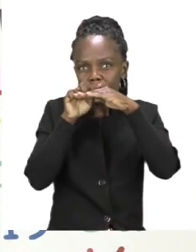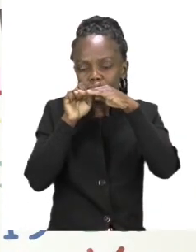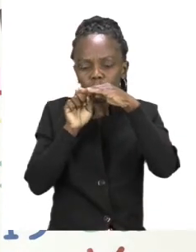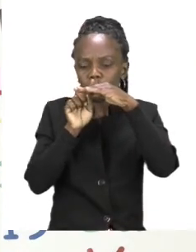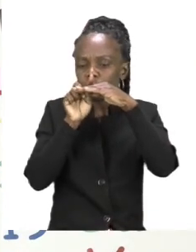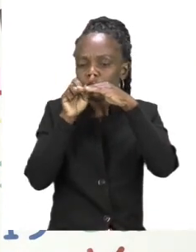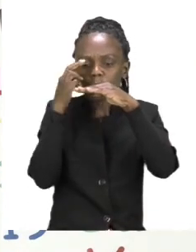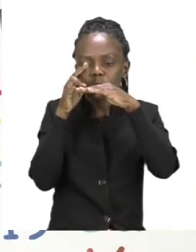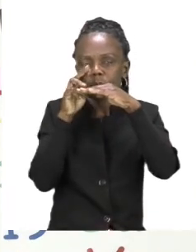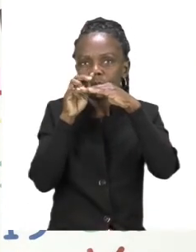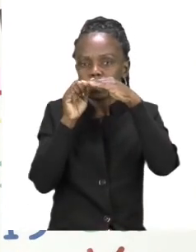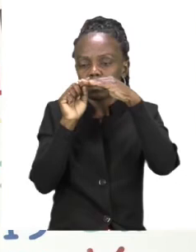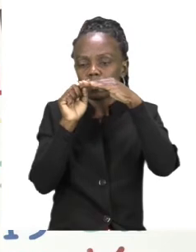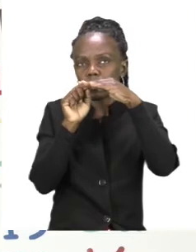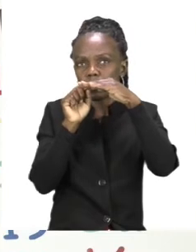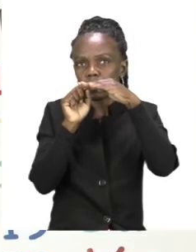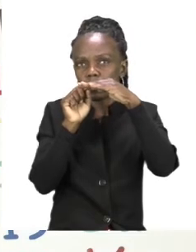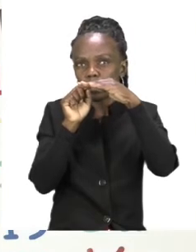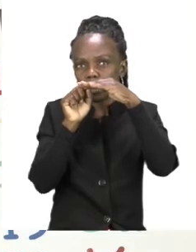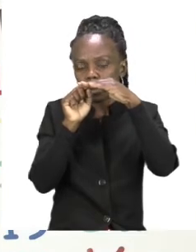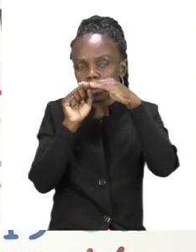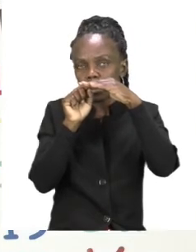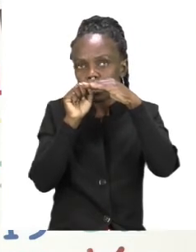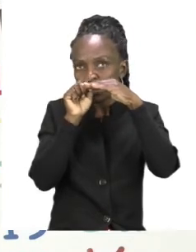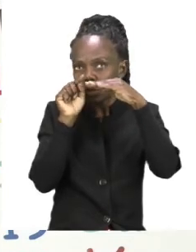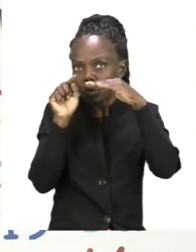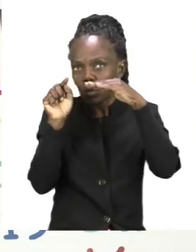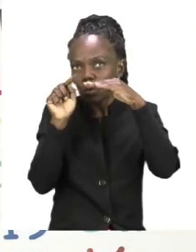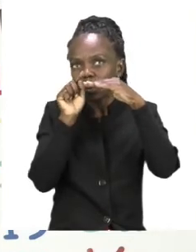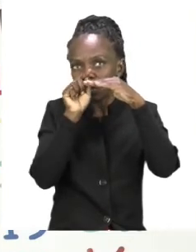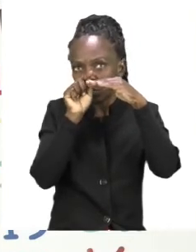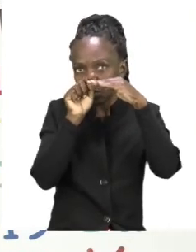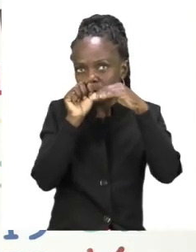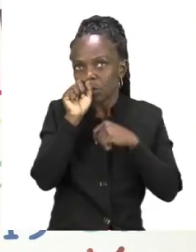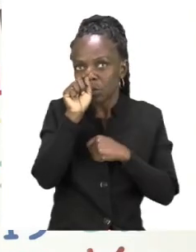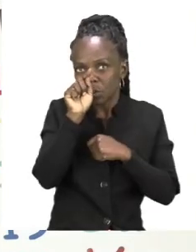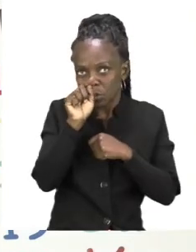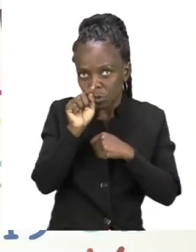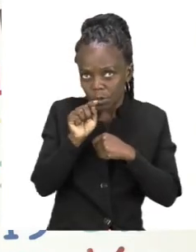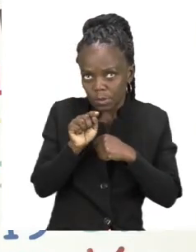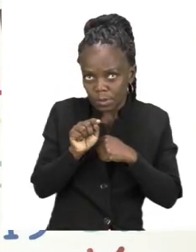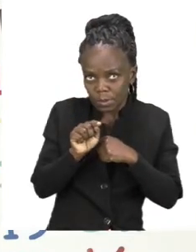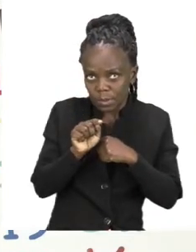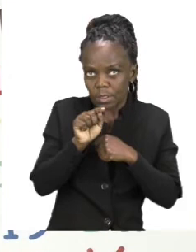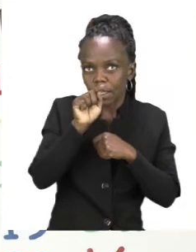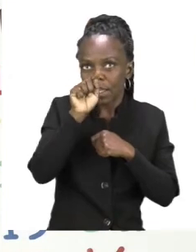starts at the dotted line and it goes down to the bottom line and up